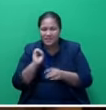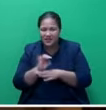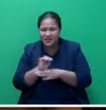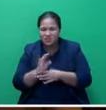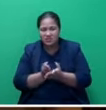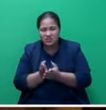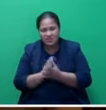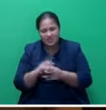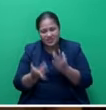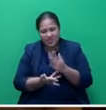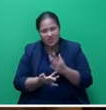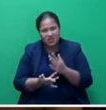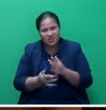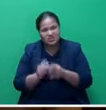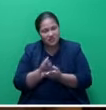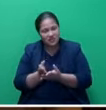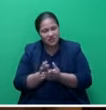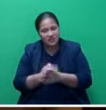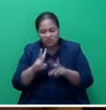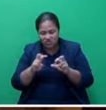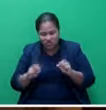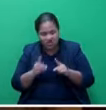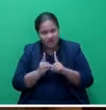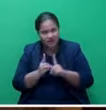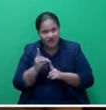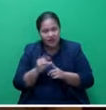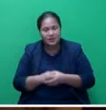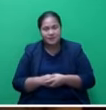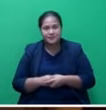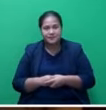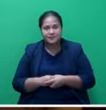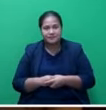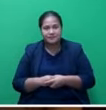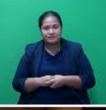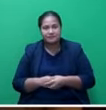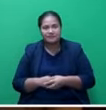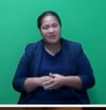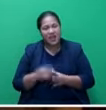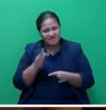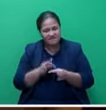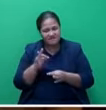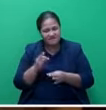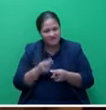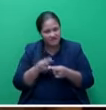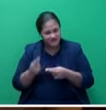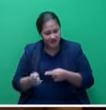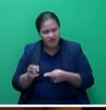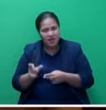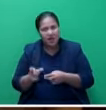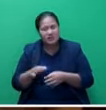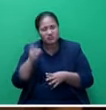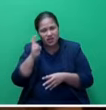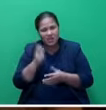technology transfer services, research and development, farmer trainings, ratoon management, the adoption of